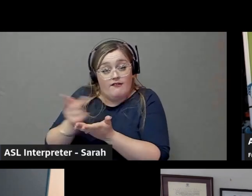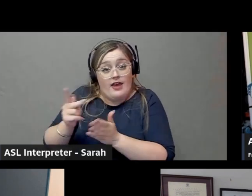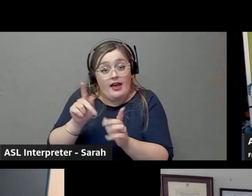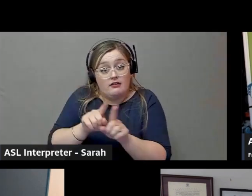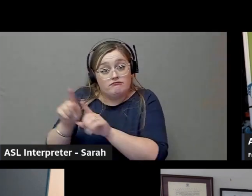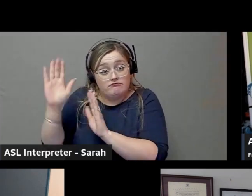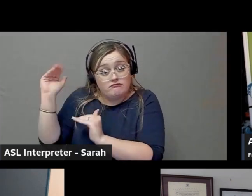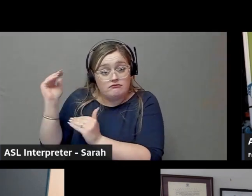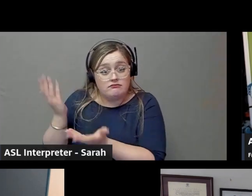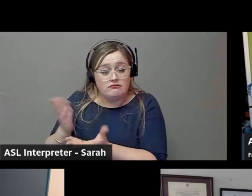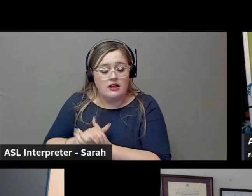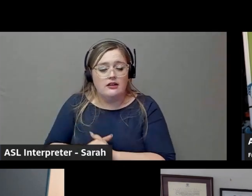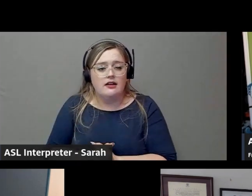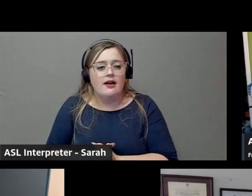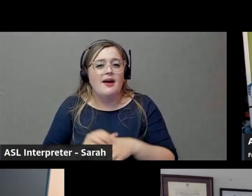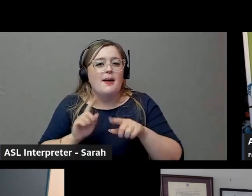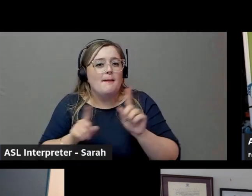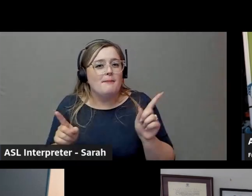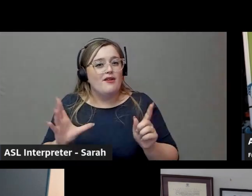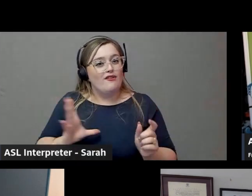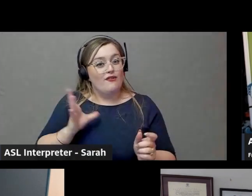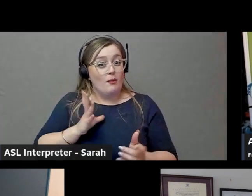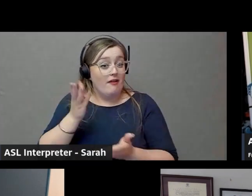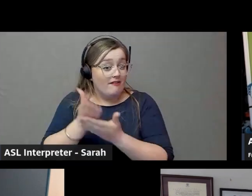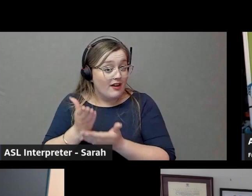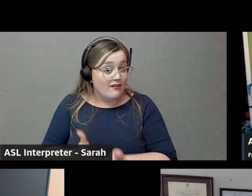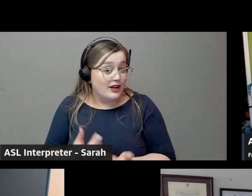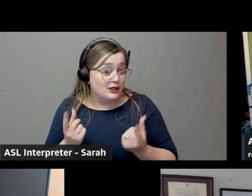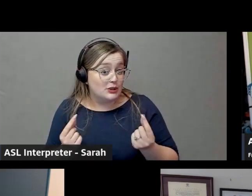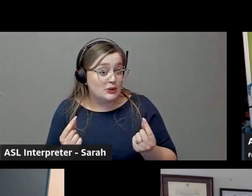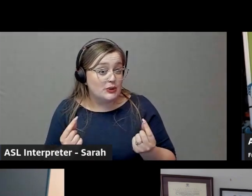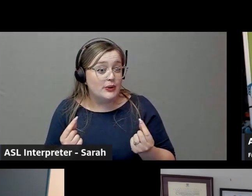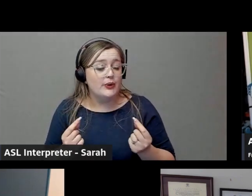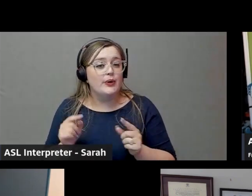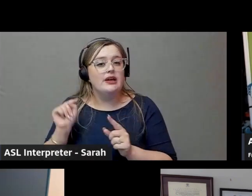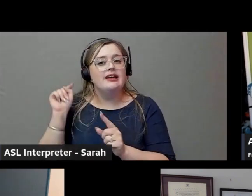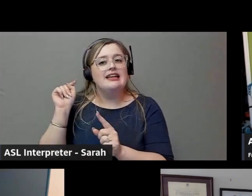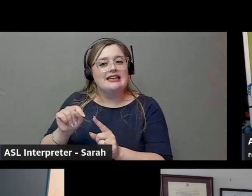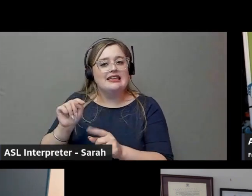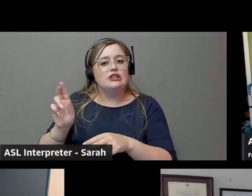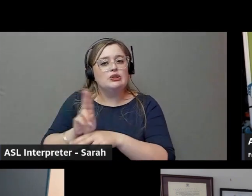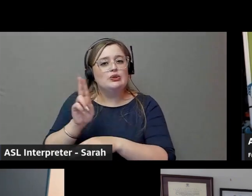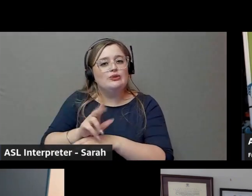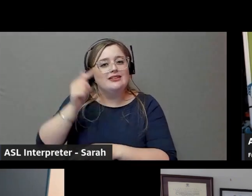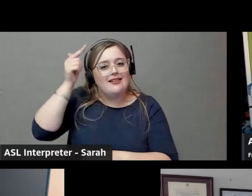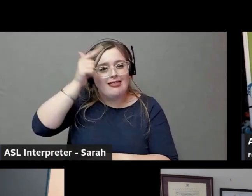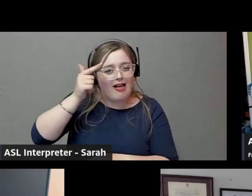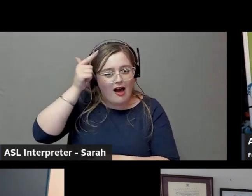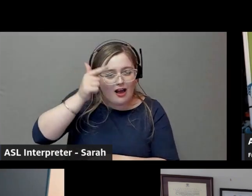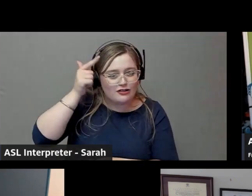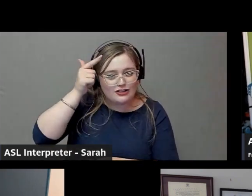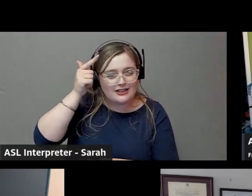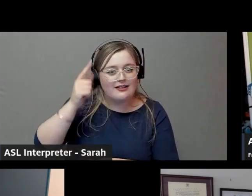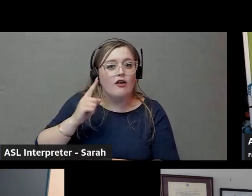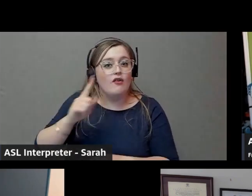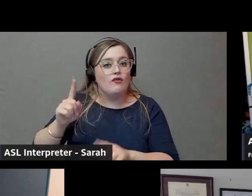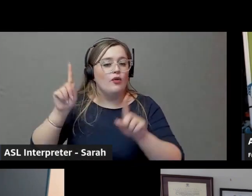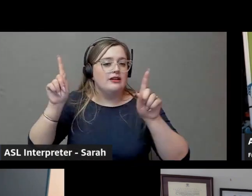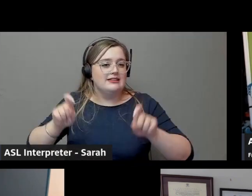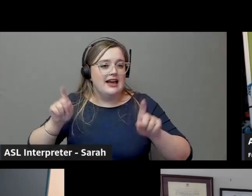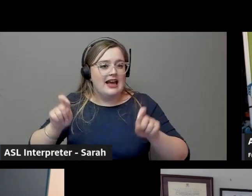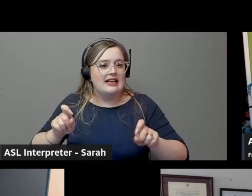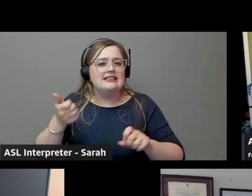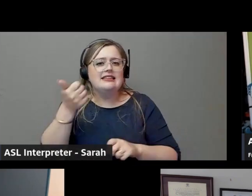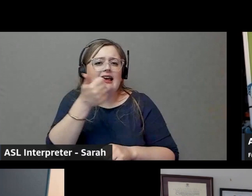to. But what formal verification does is it uses logic to test